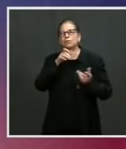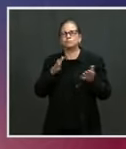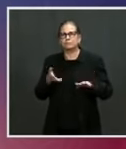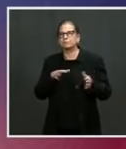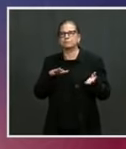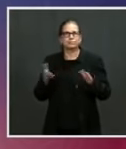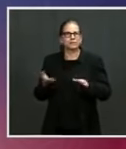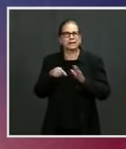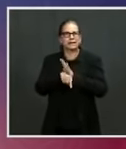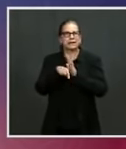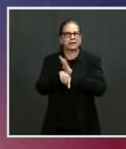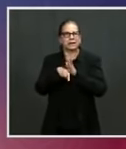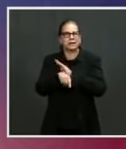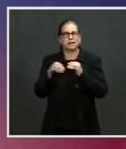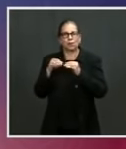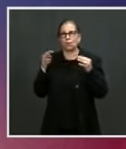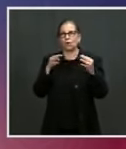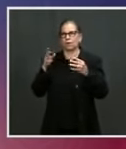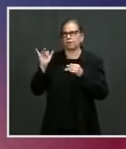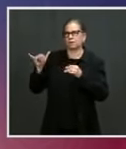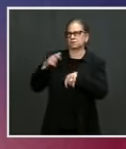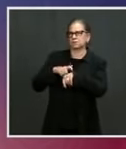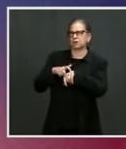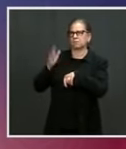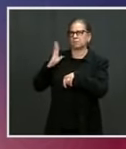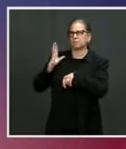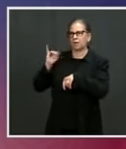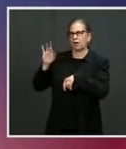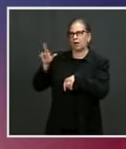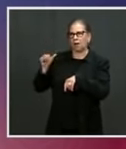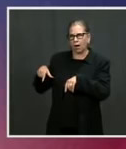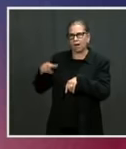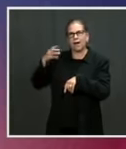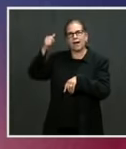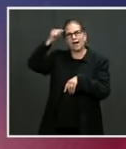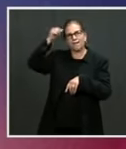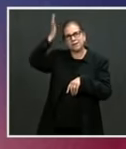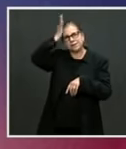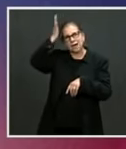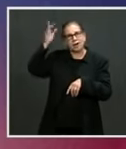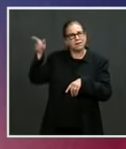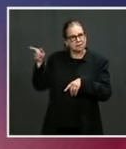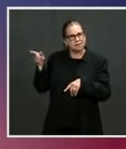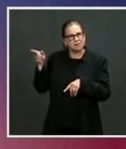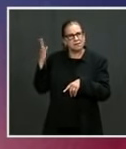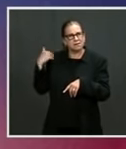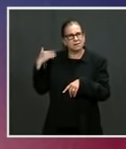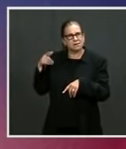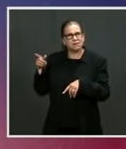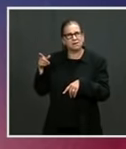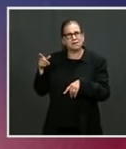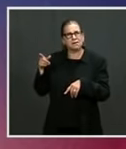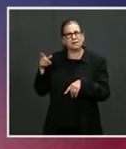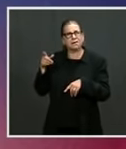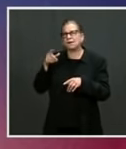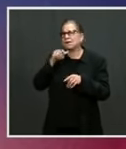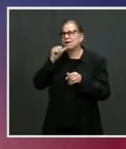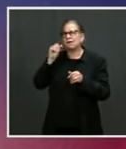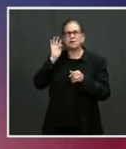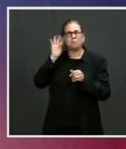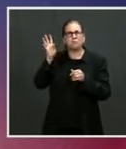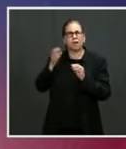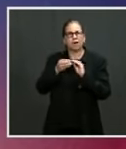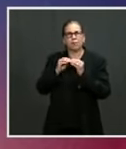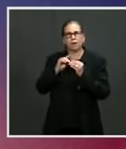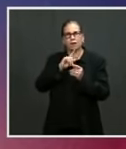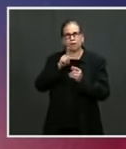Iraq. Not an approximation, not rounded off numbers. They each leave